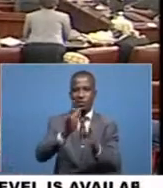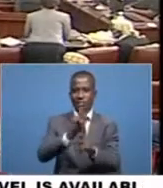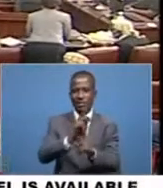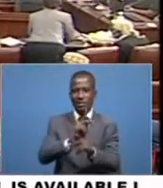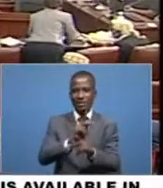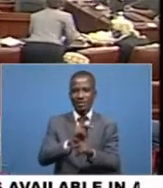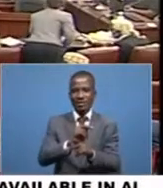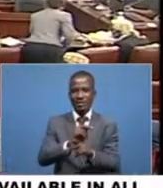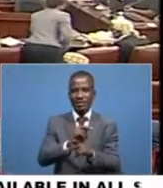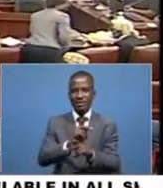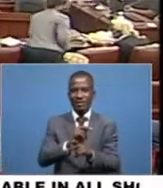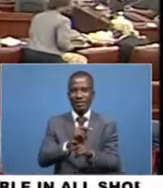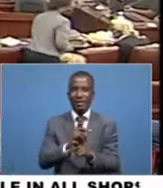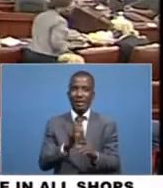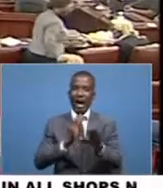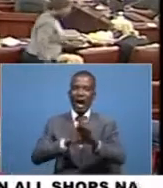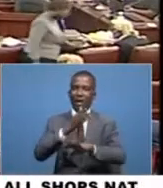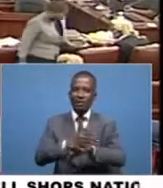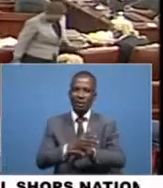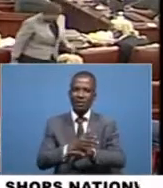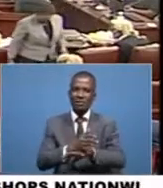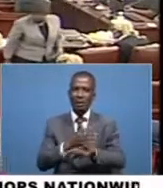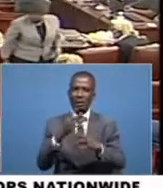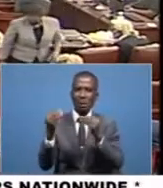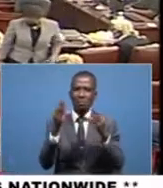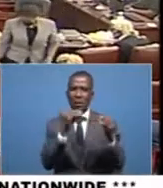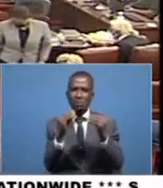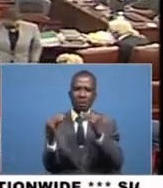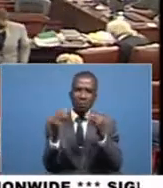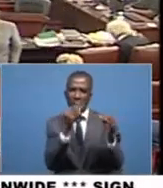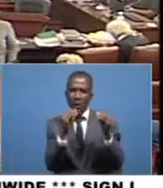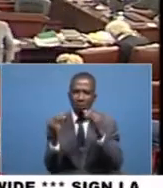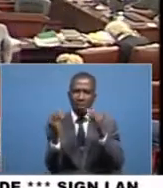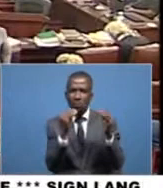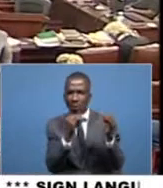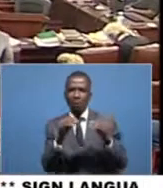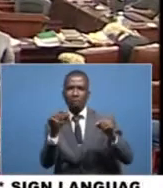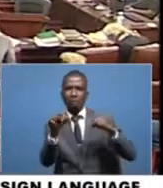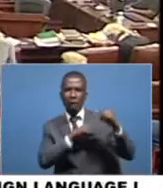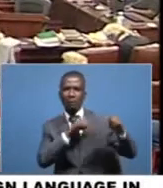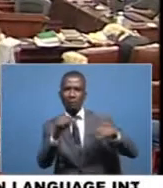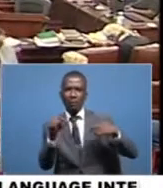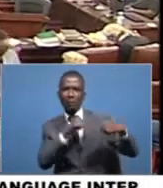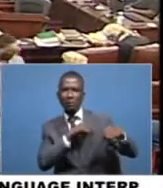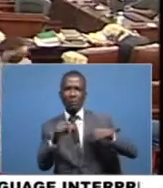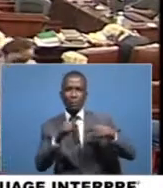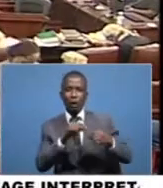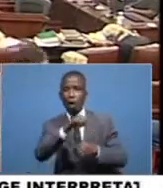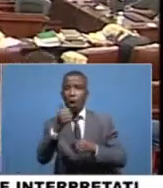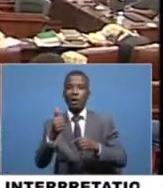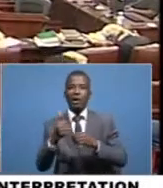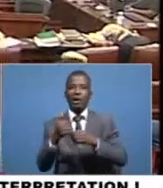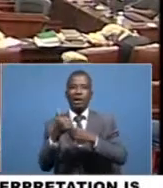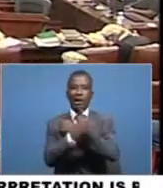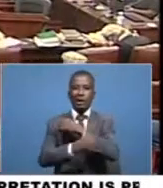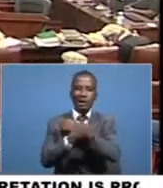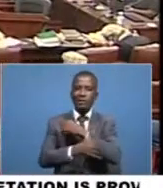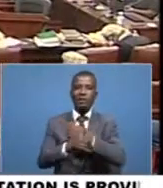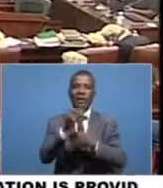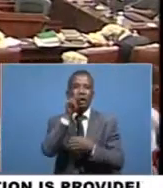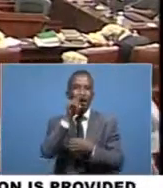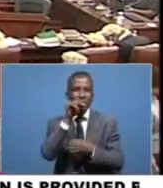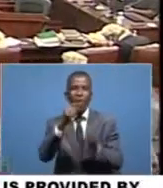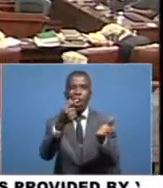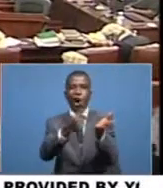73. Thank you. After citing with approval several decisions of courts in some Commonwealth countries, notably Nigeria,